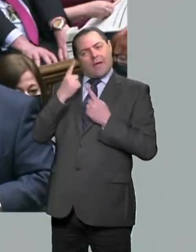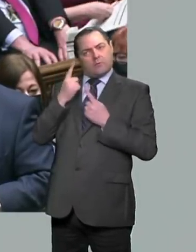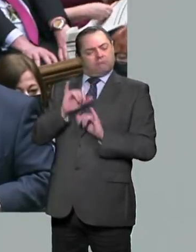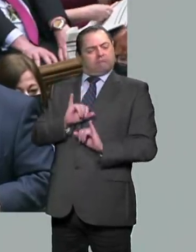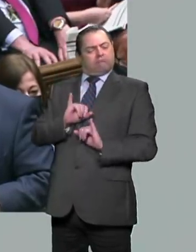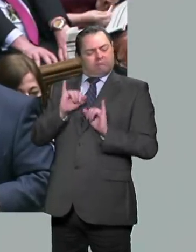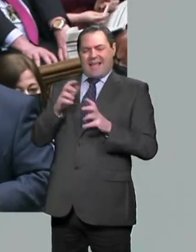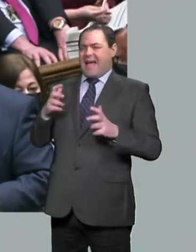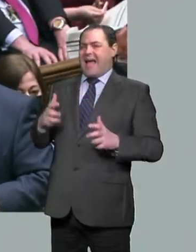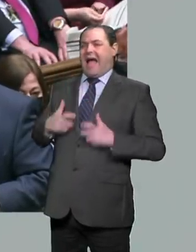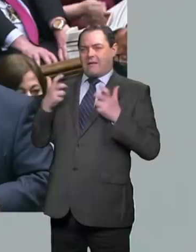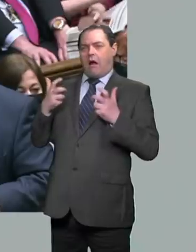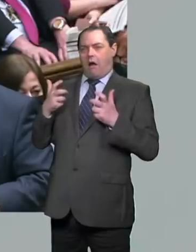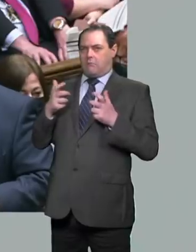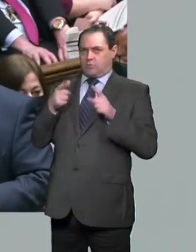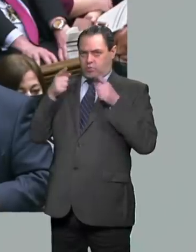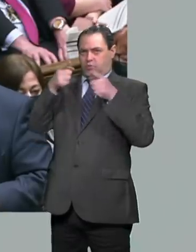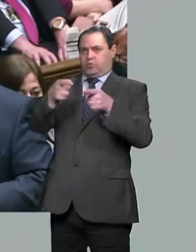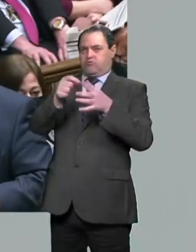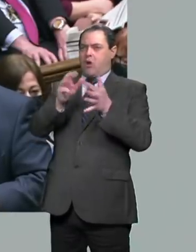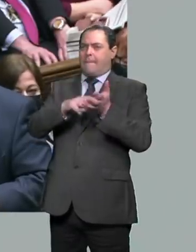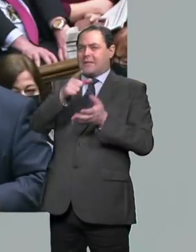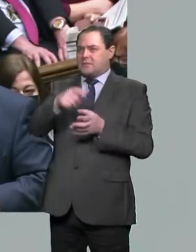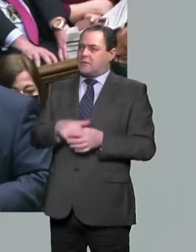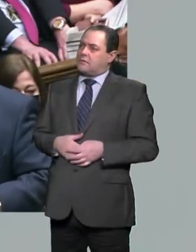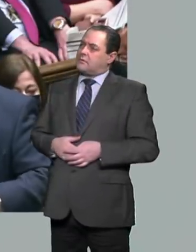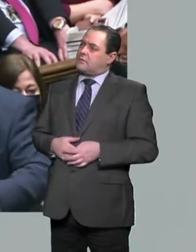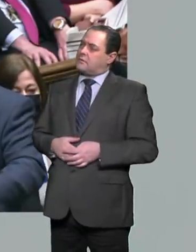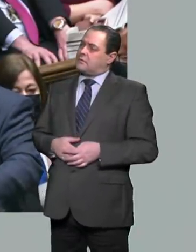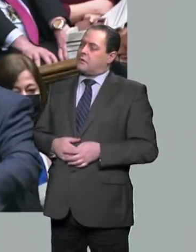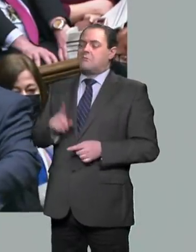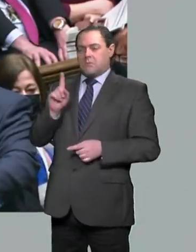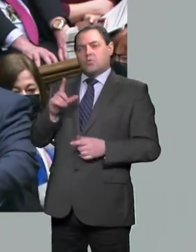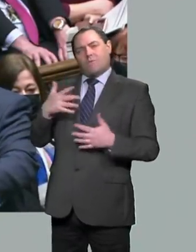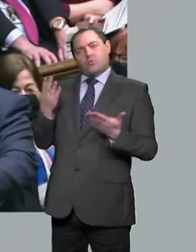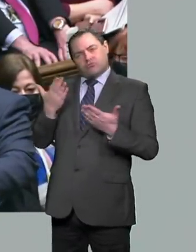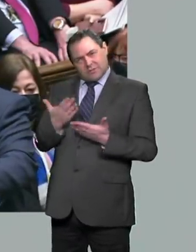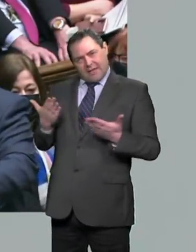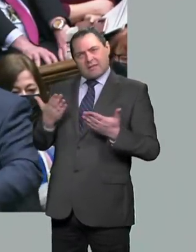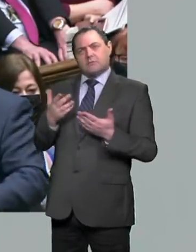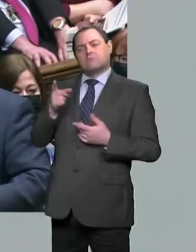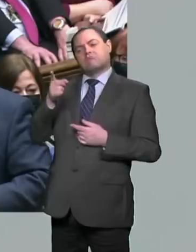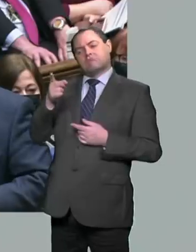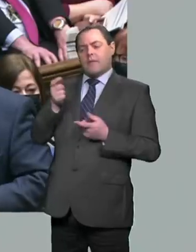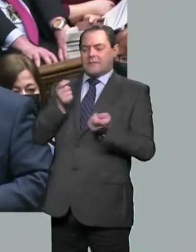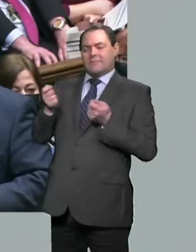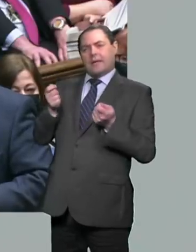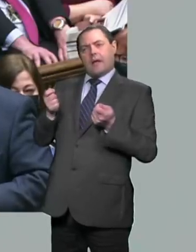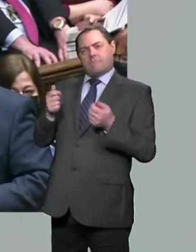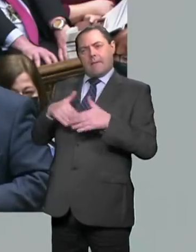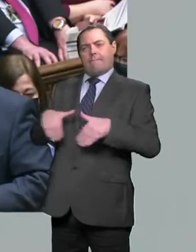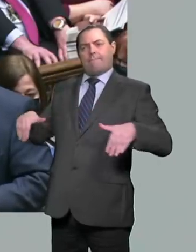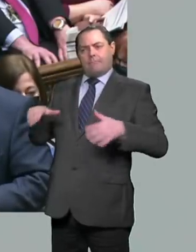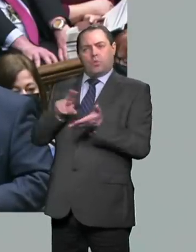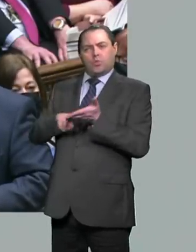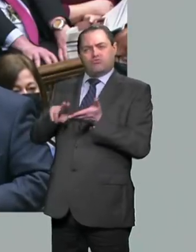deep public anger with the Prime Minister. That said, Mr. Speaker, I respect the absolute impartiality that you take in